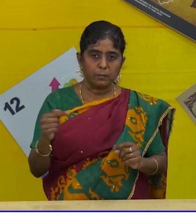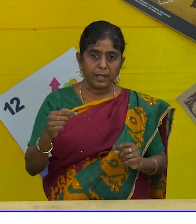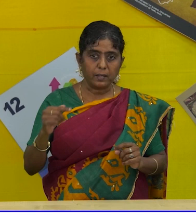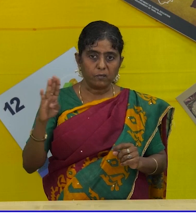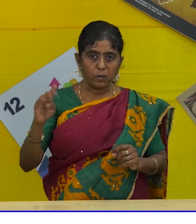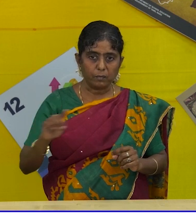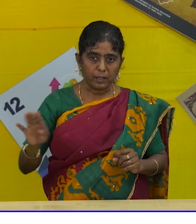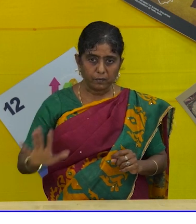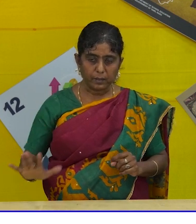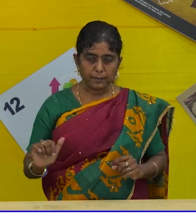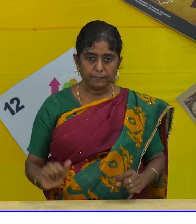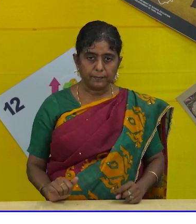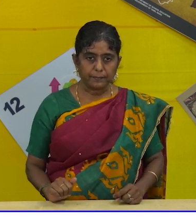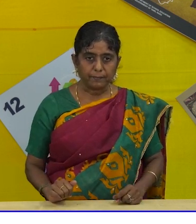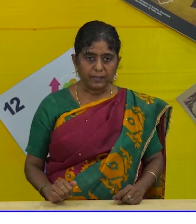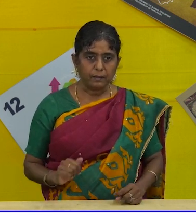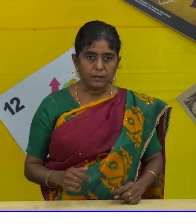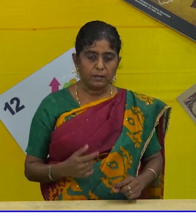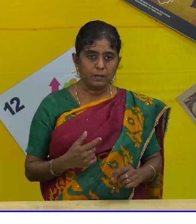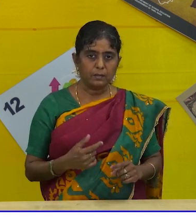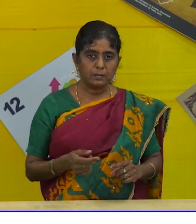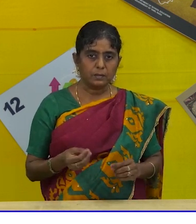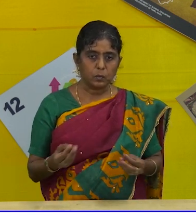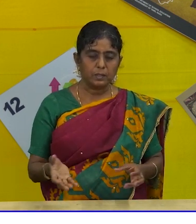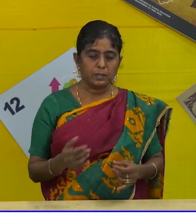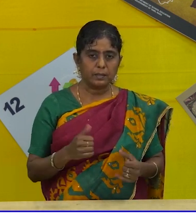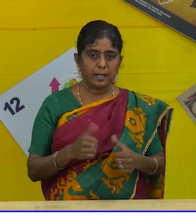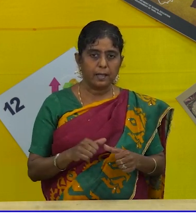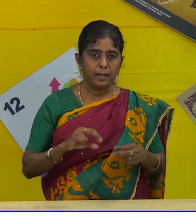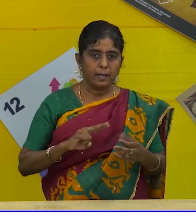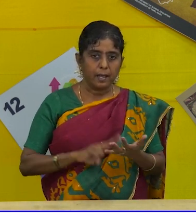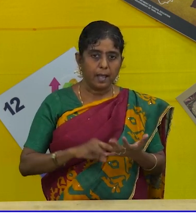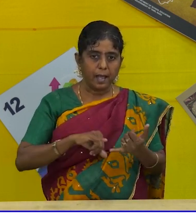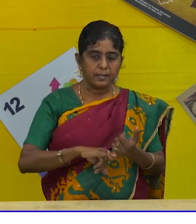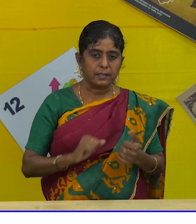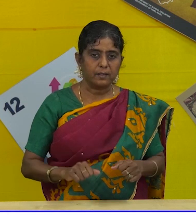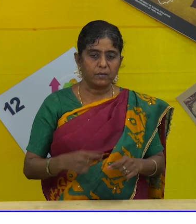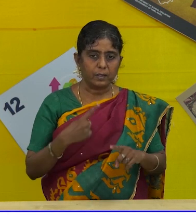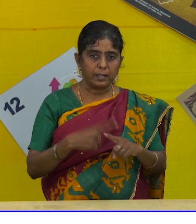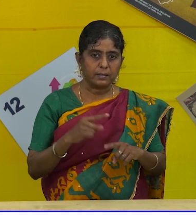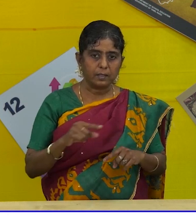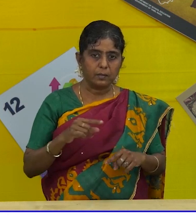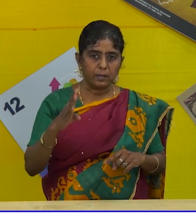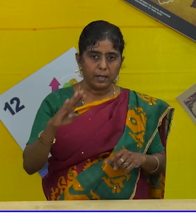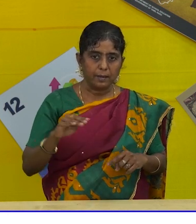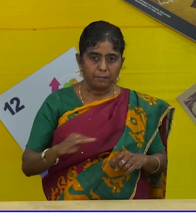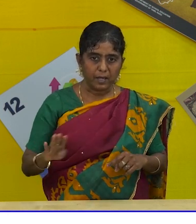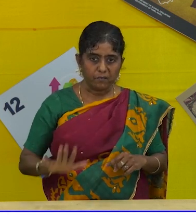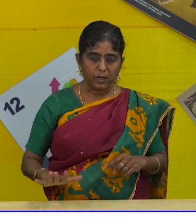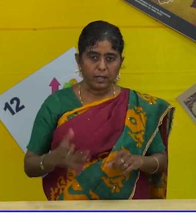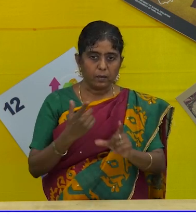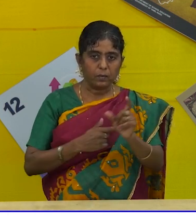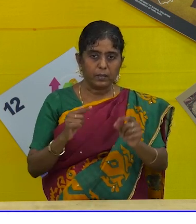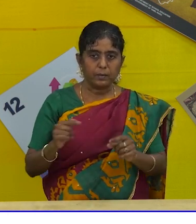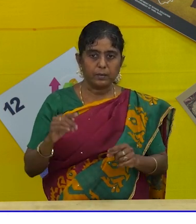of y is minus 4 by 5. That becomes the solution. So, x equal to 9 by 5 and y equal